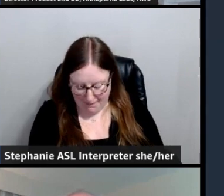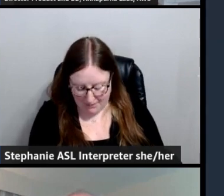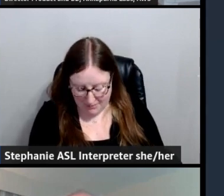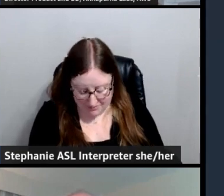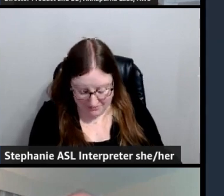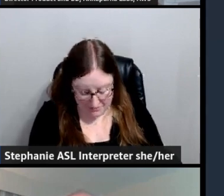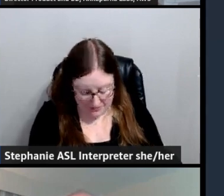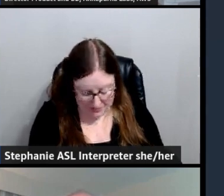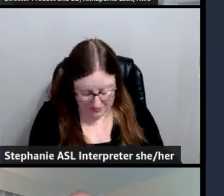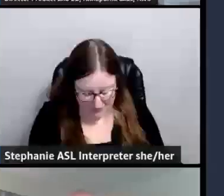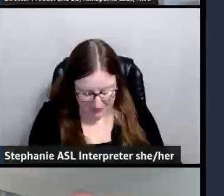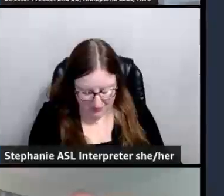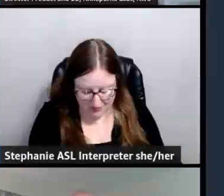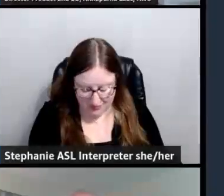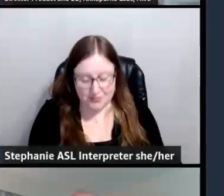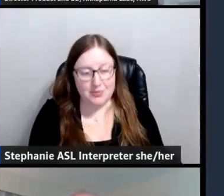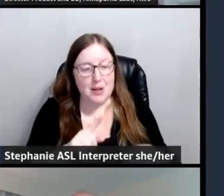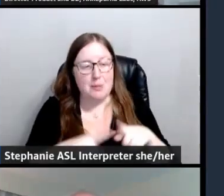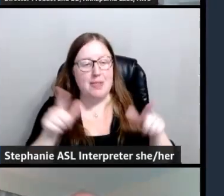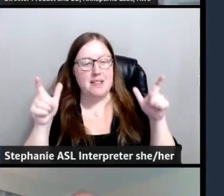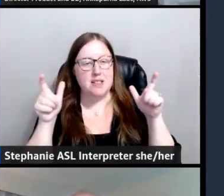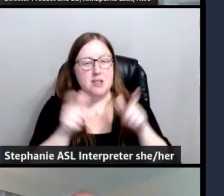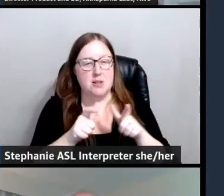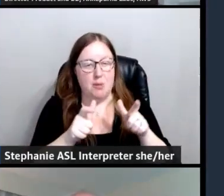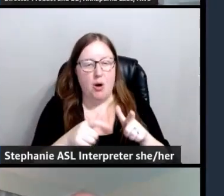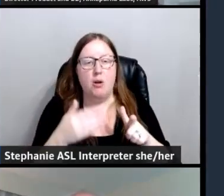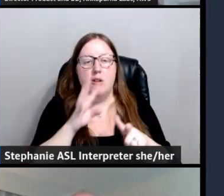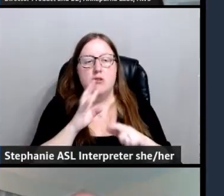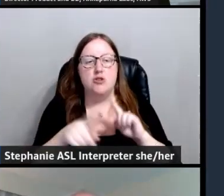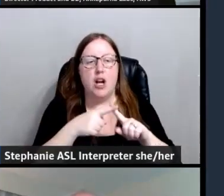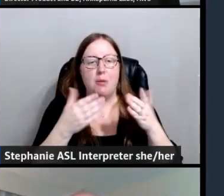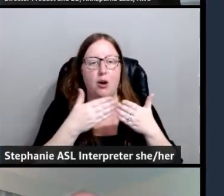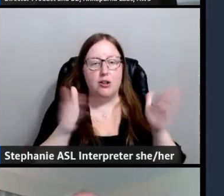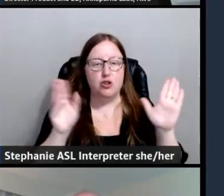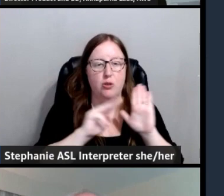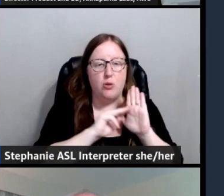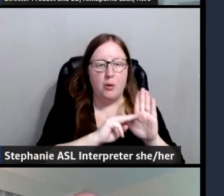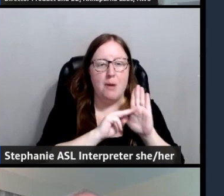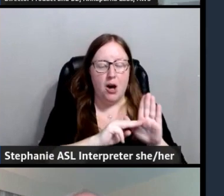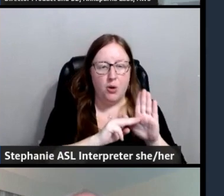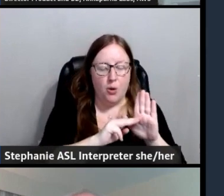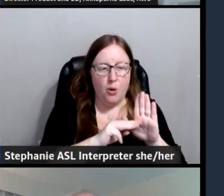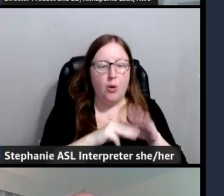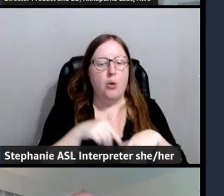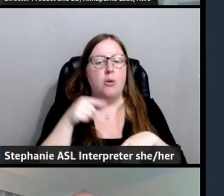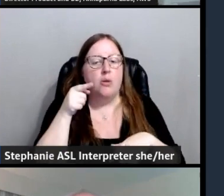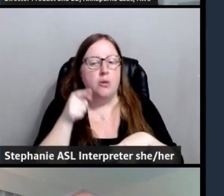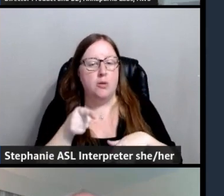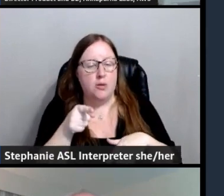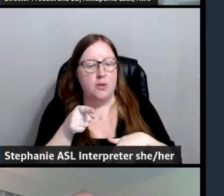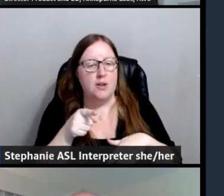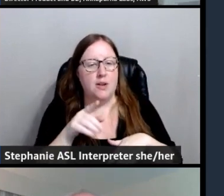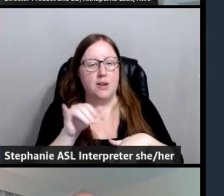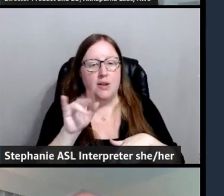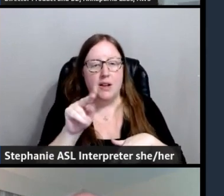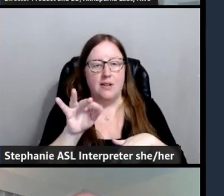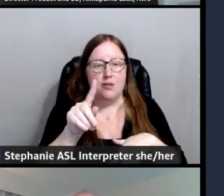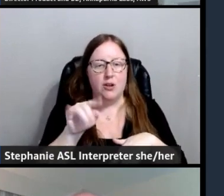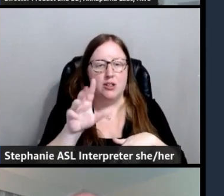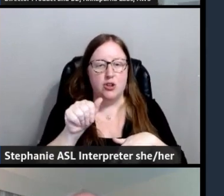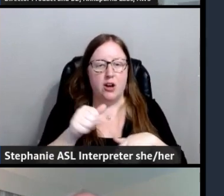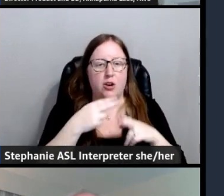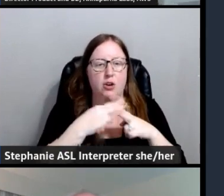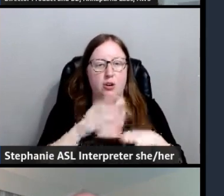But this is kind of a small model. Let's talk generative AI models. So this is inferencing a model called